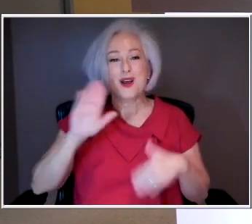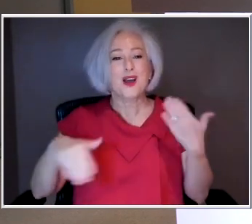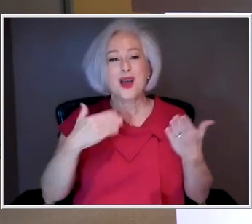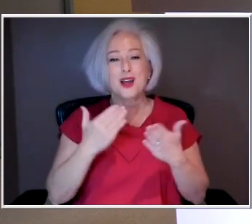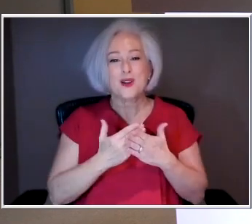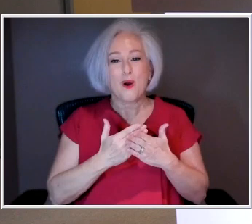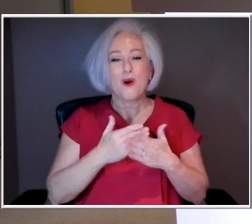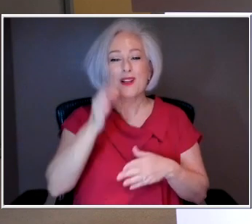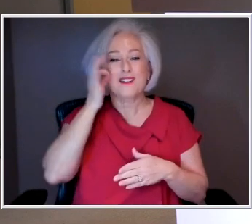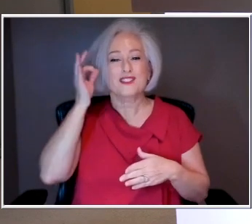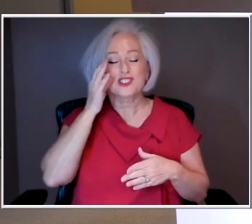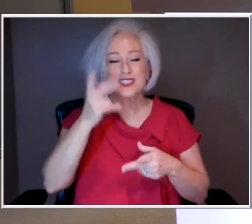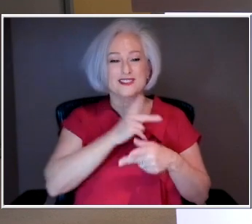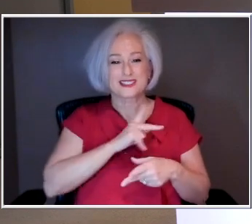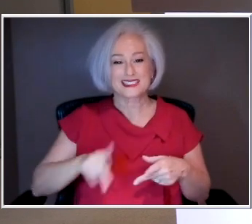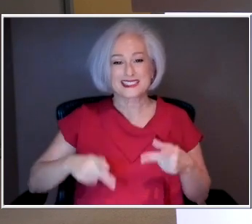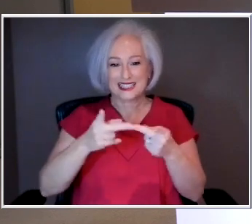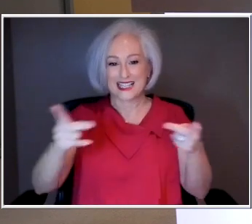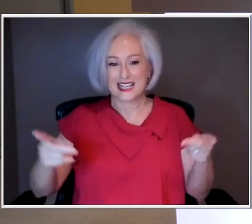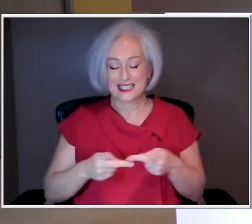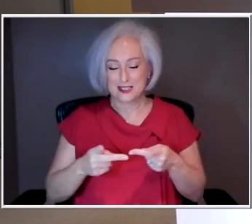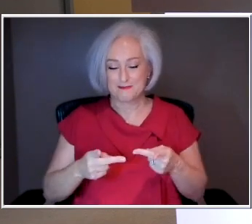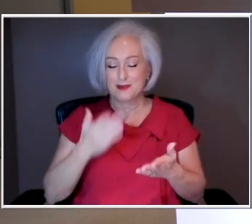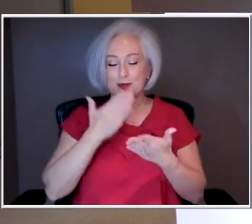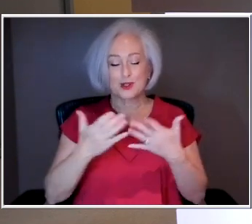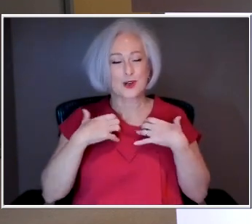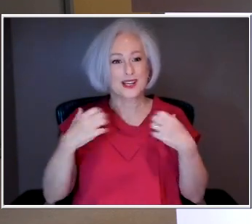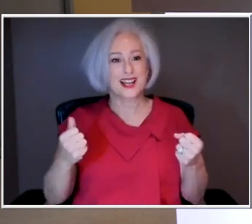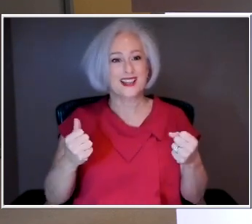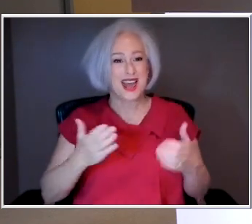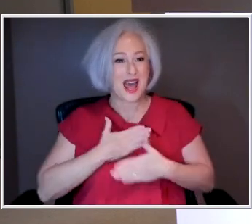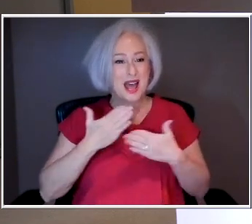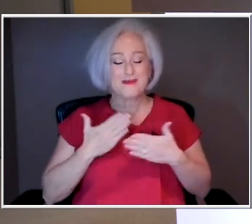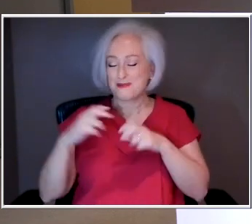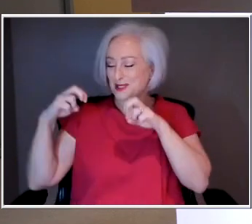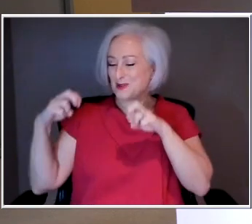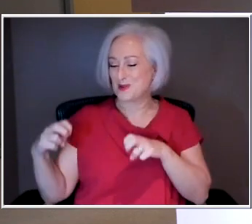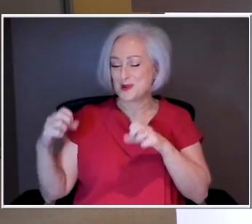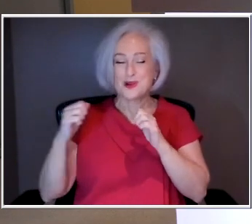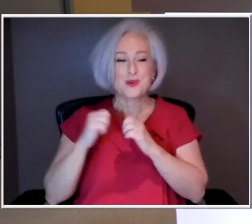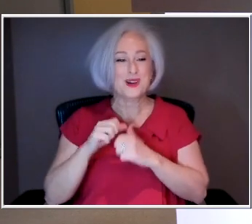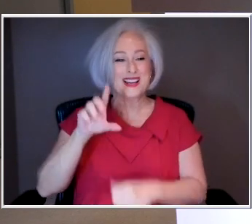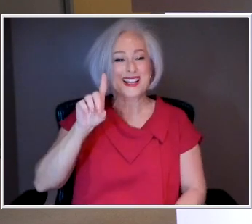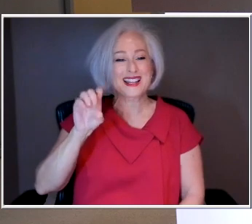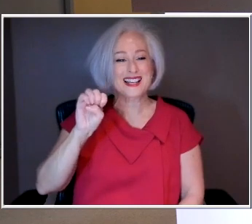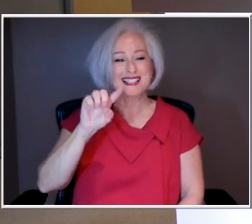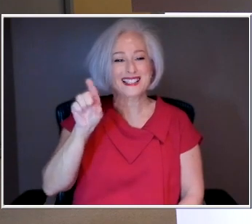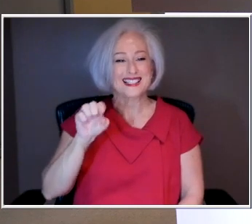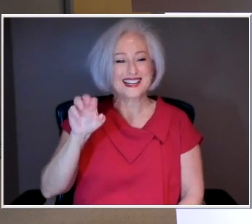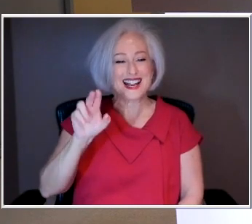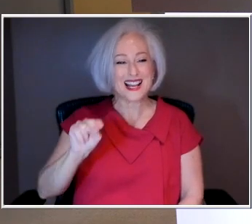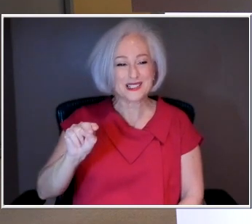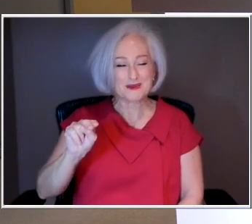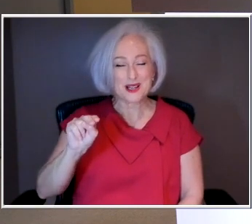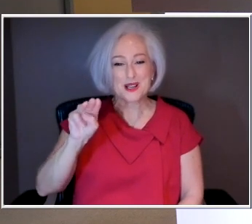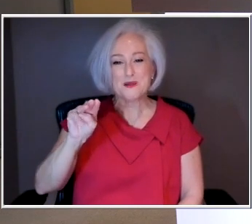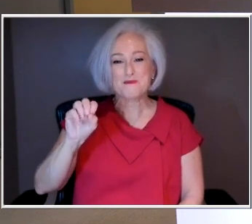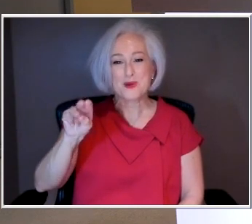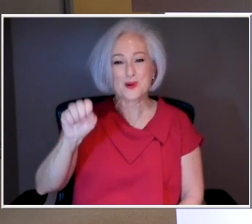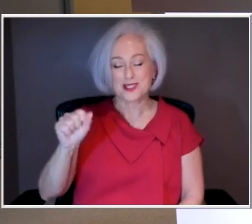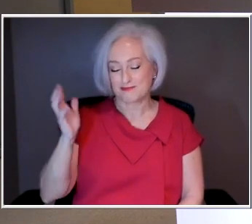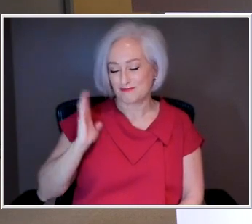am thrilled to be sharing the desk with this guy. How are you? Desmond Moses is joining us today, former Chiefs linebacker, now an ambassador